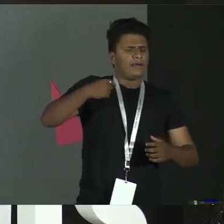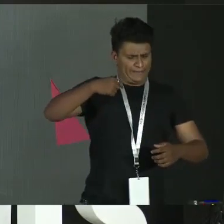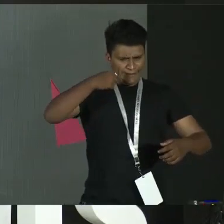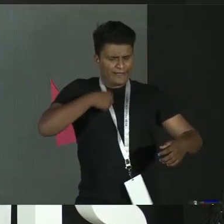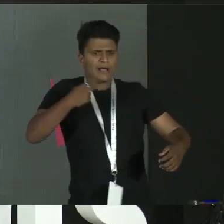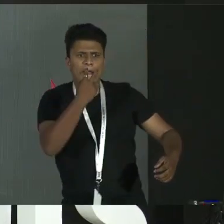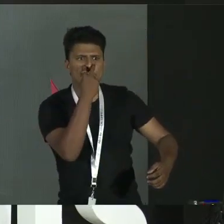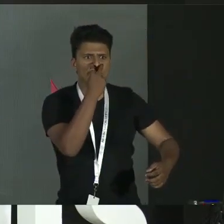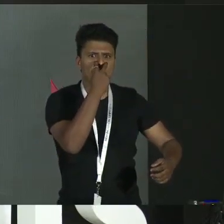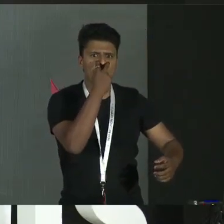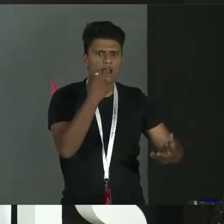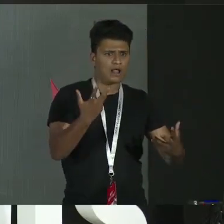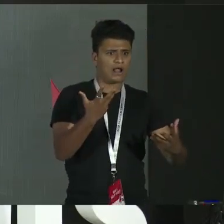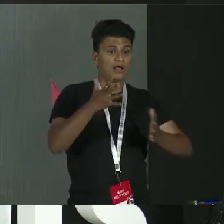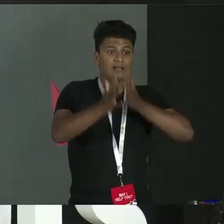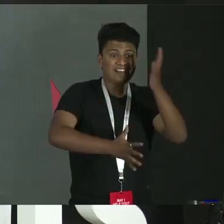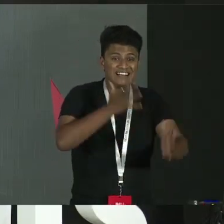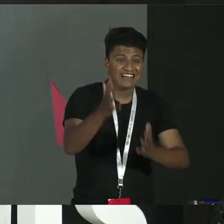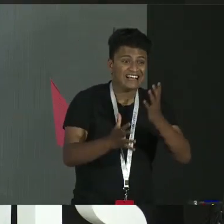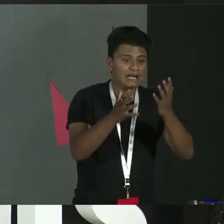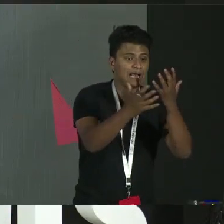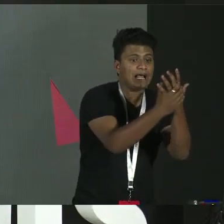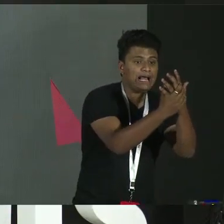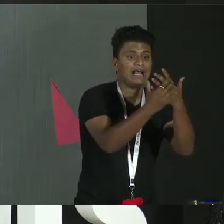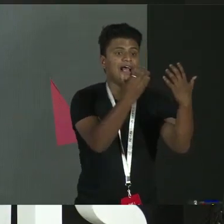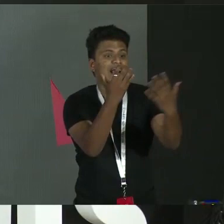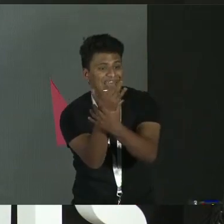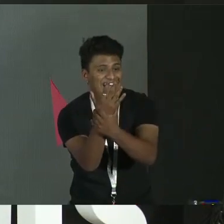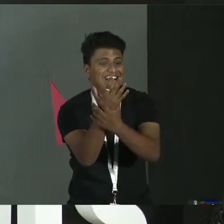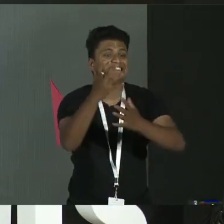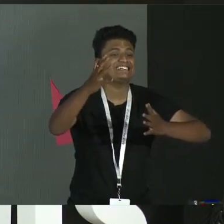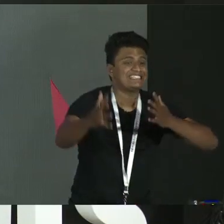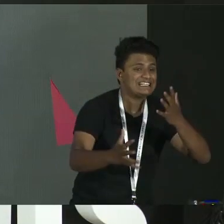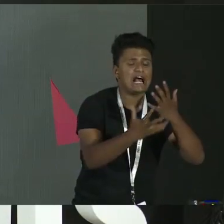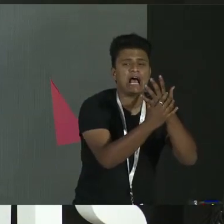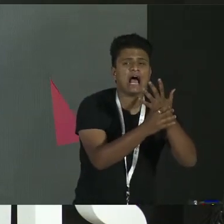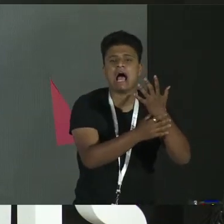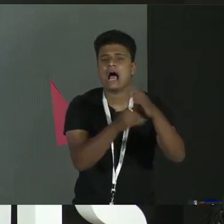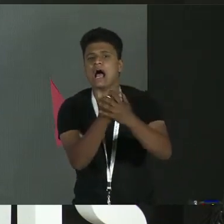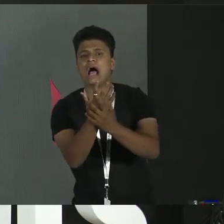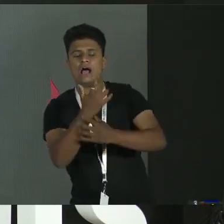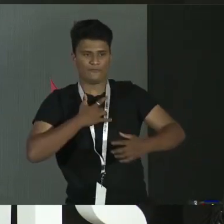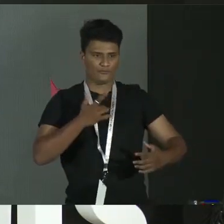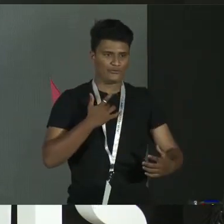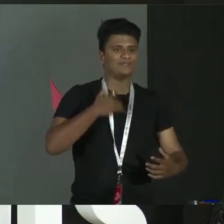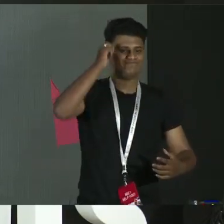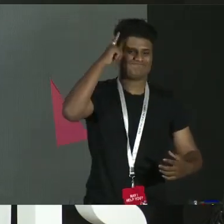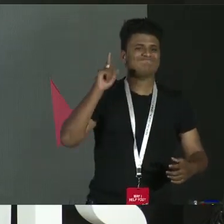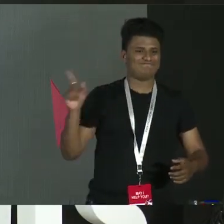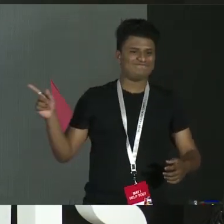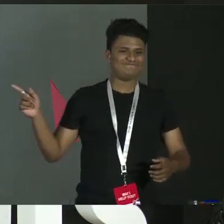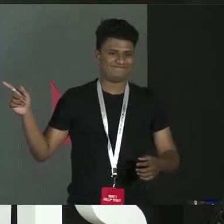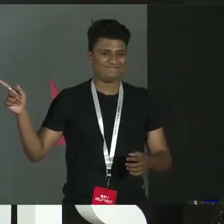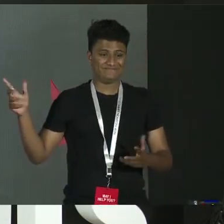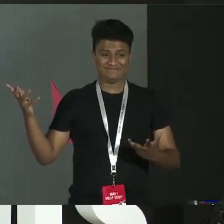I need someone to sign into my hand. And when I feel what they're signing, I'm able to understand and